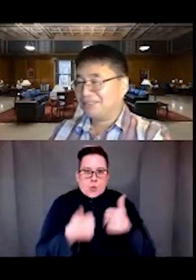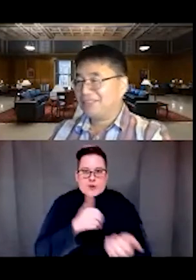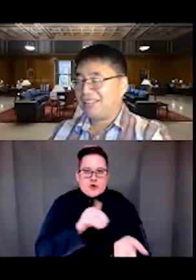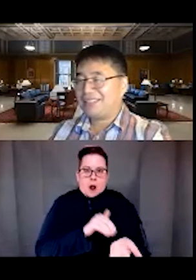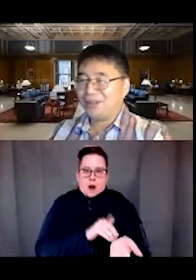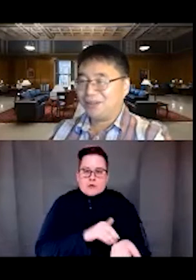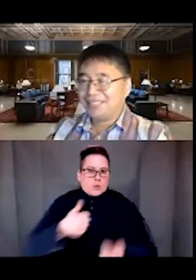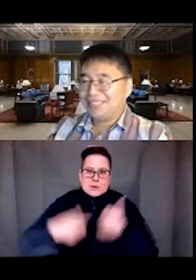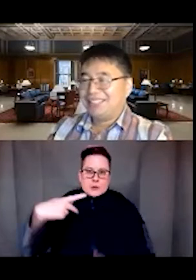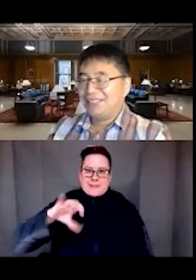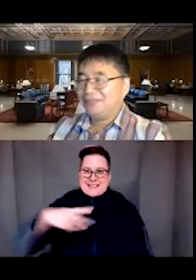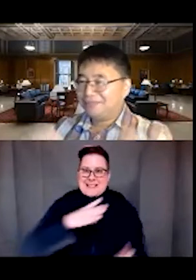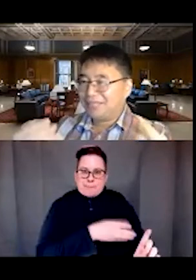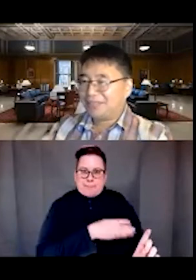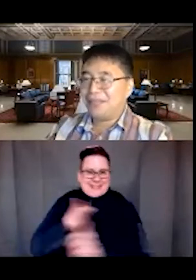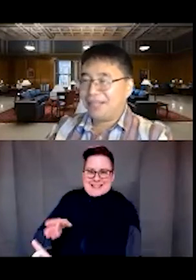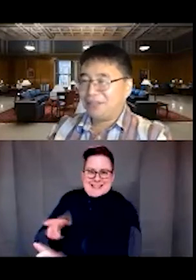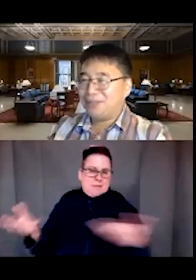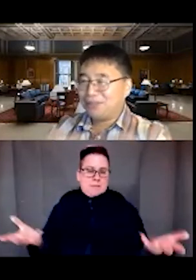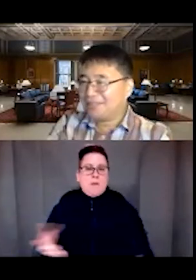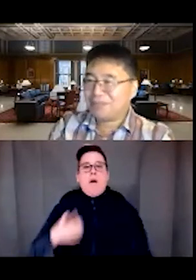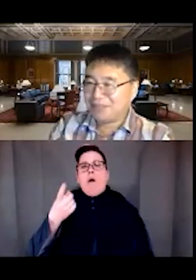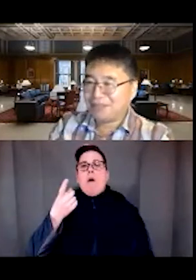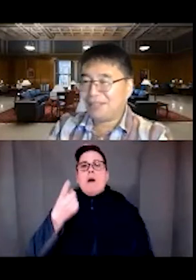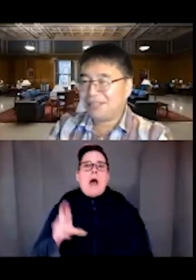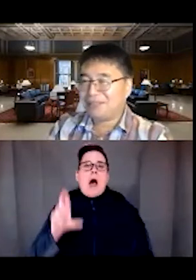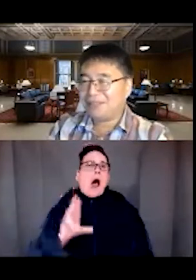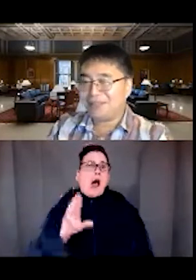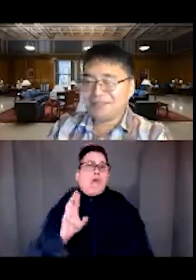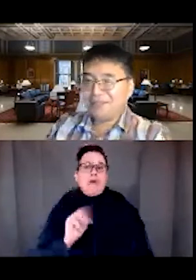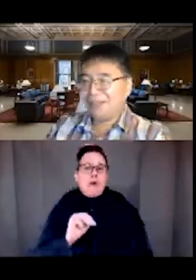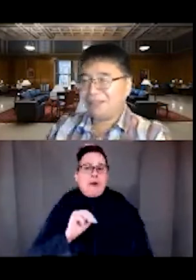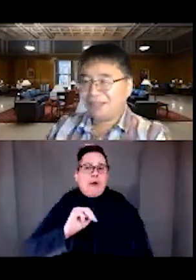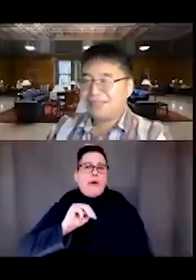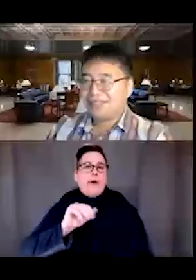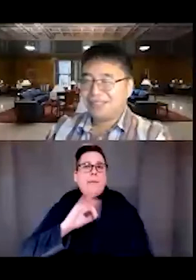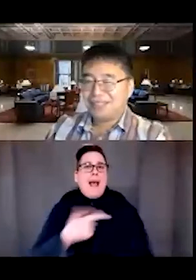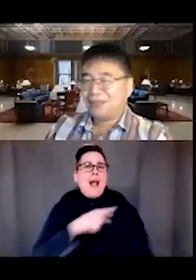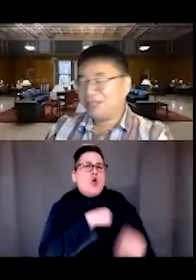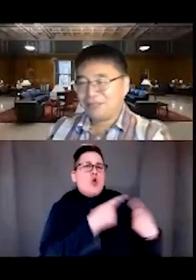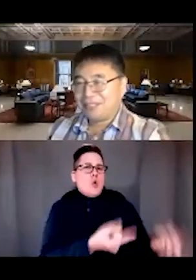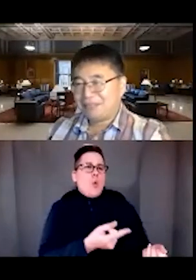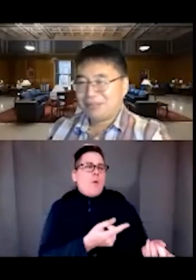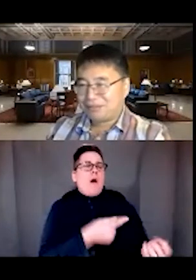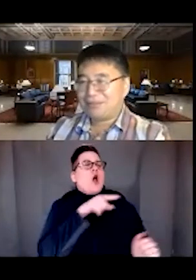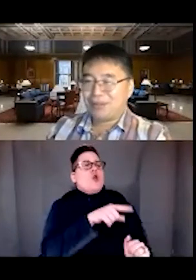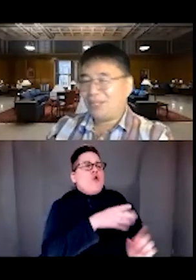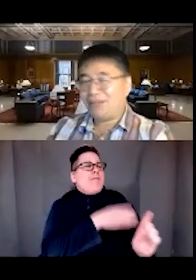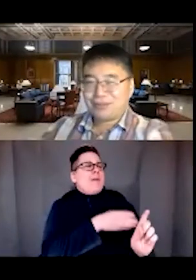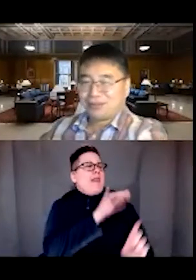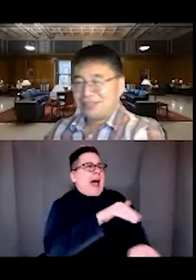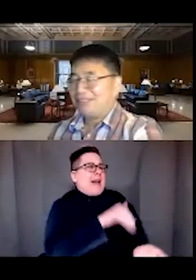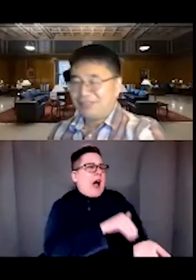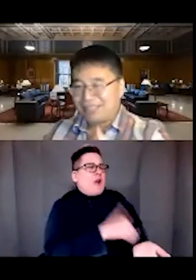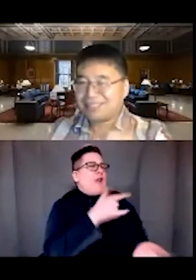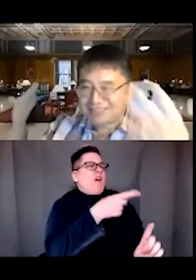know, you can't say, oh, you know, Dr. Mann, you've been using this PCP, but now you've been randomized to a different PCP. So from now on, you have to